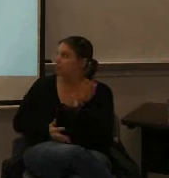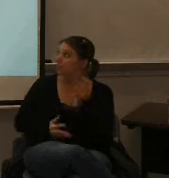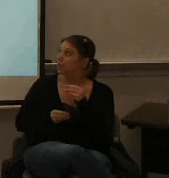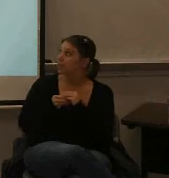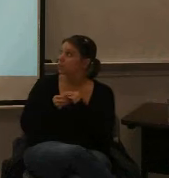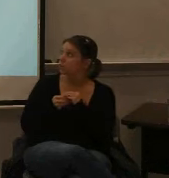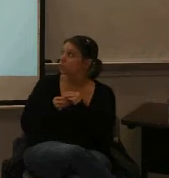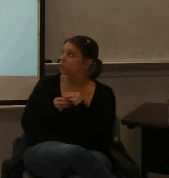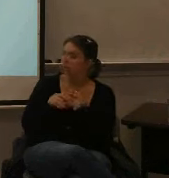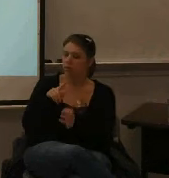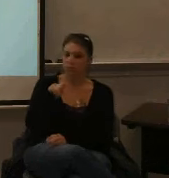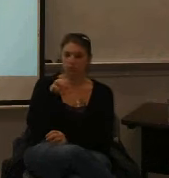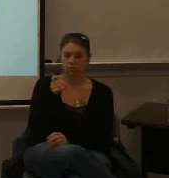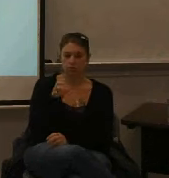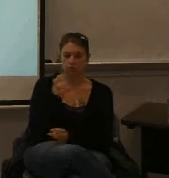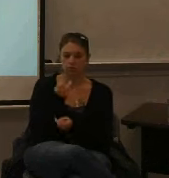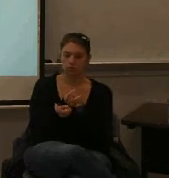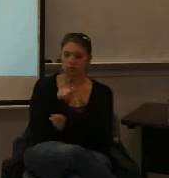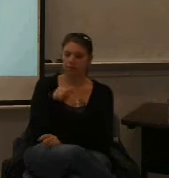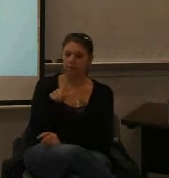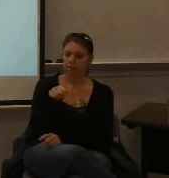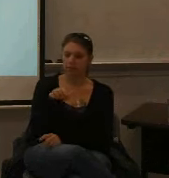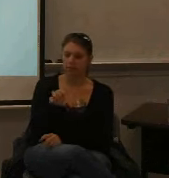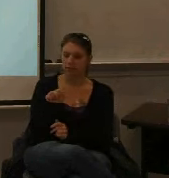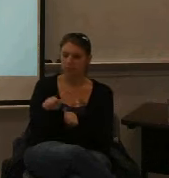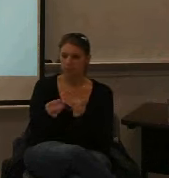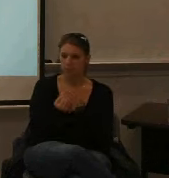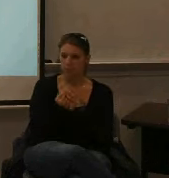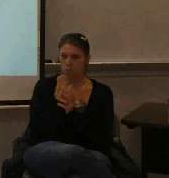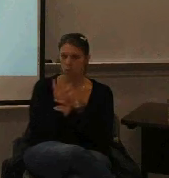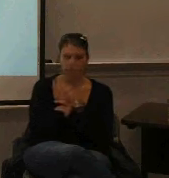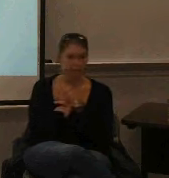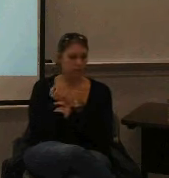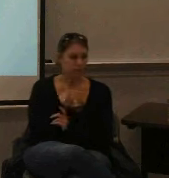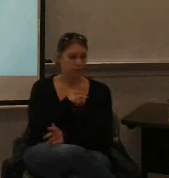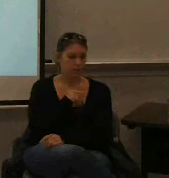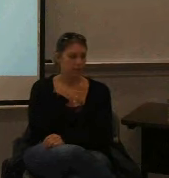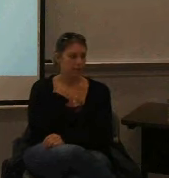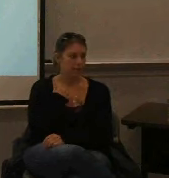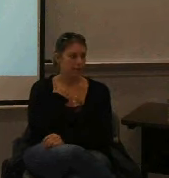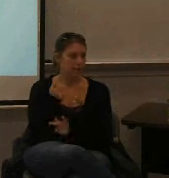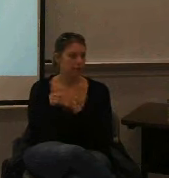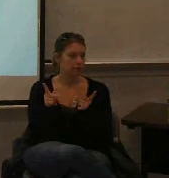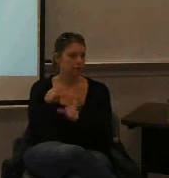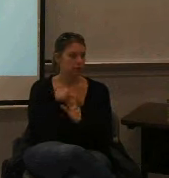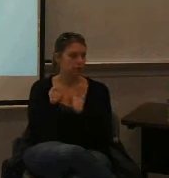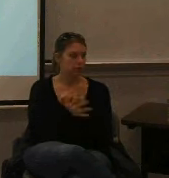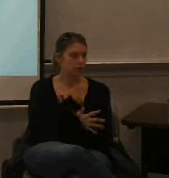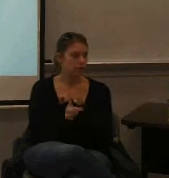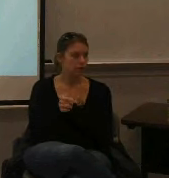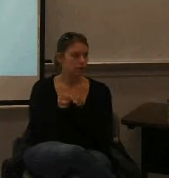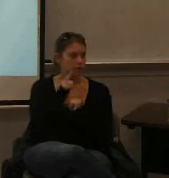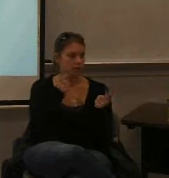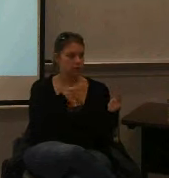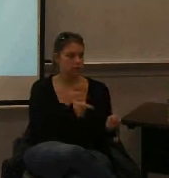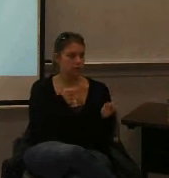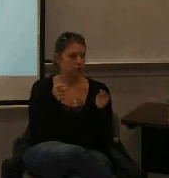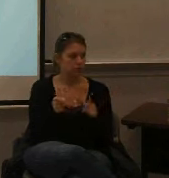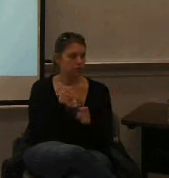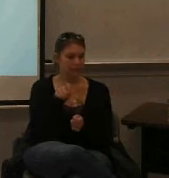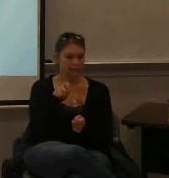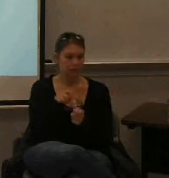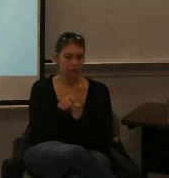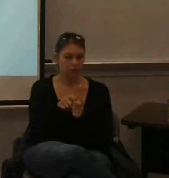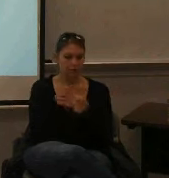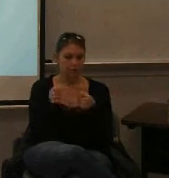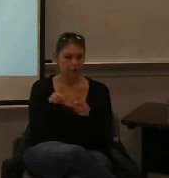addition, toxic algae can bloom, and we have places around the country where this is occurring, and especially